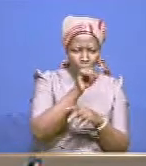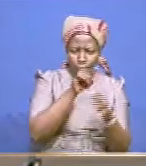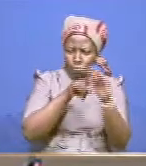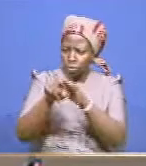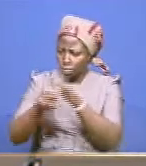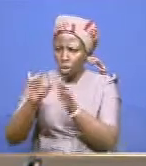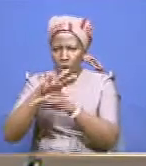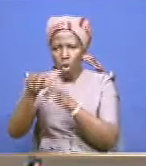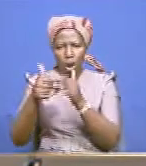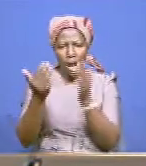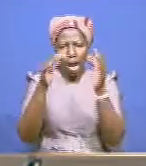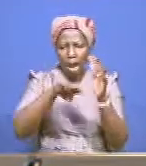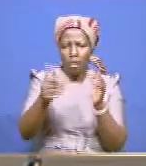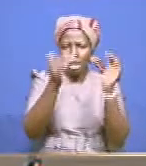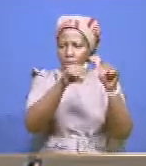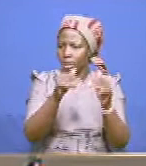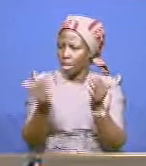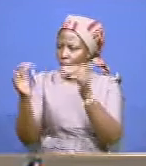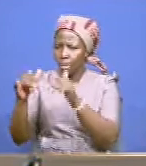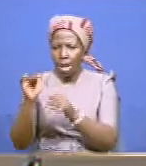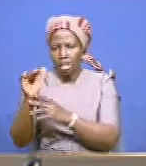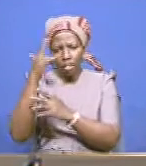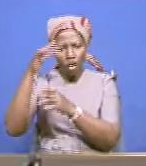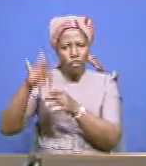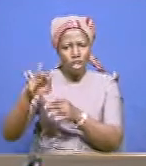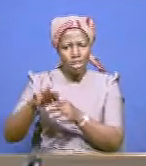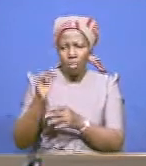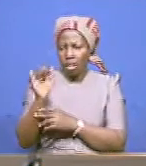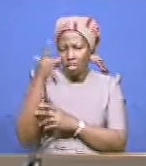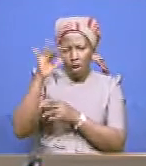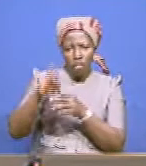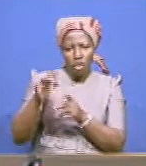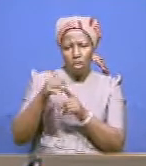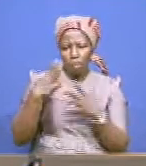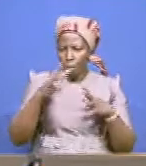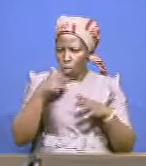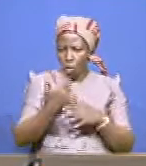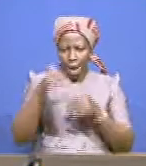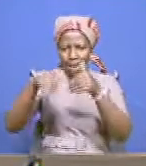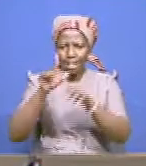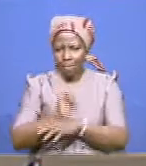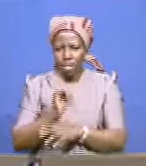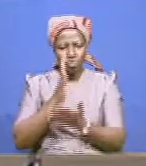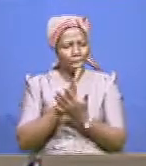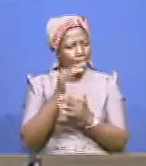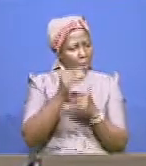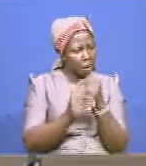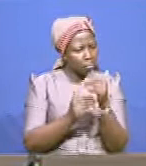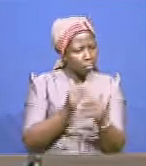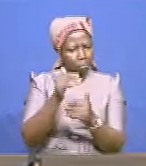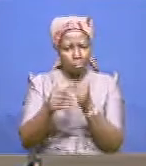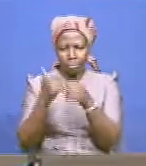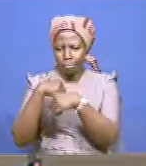And you are asking for votes from people who have been elected. And therefore, it's the hallmark of the process of